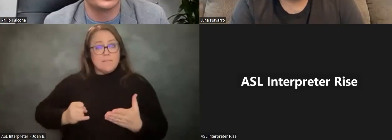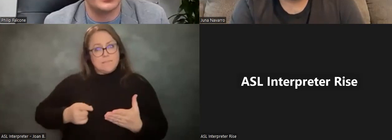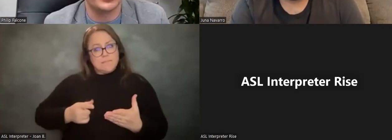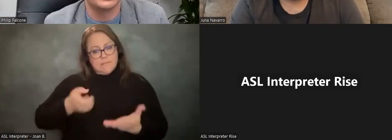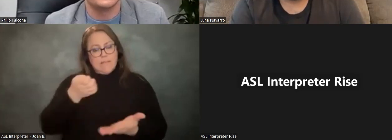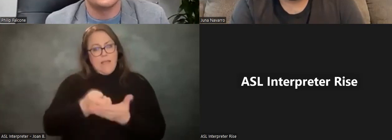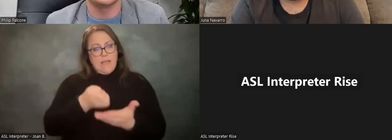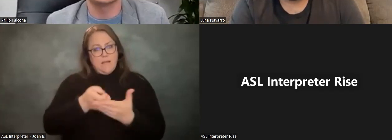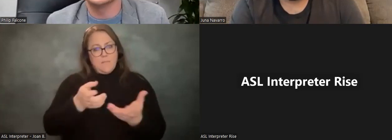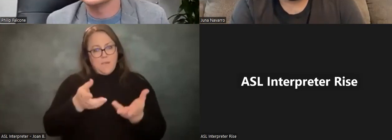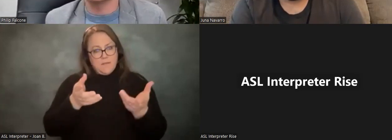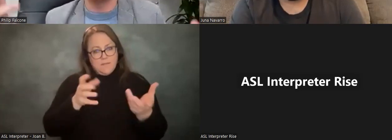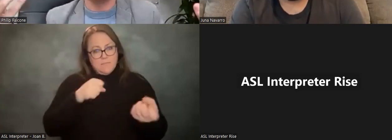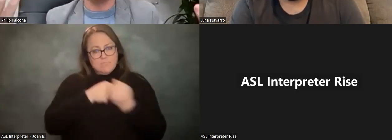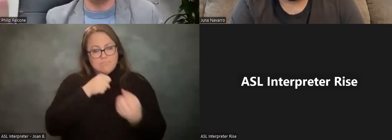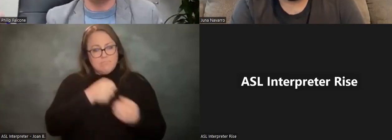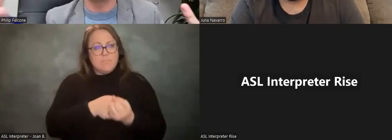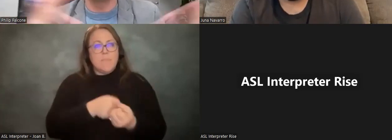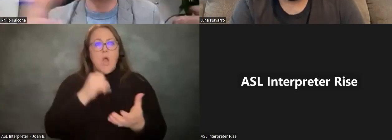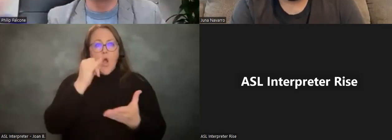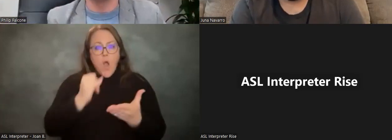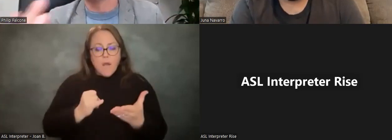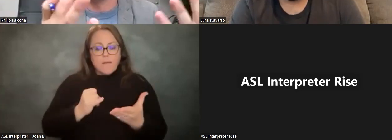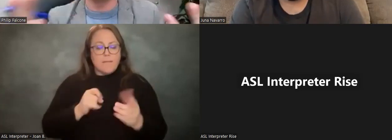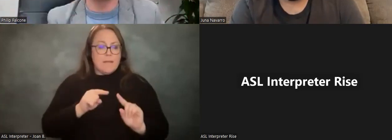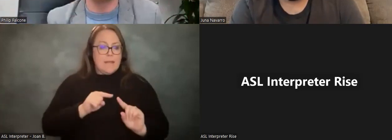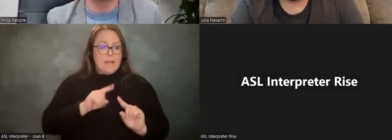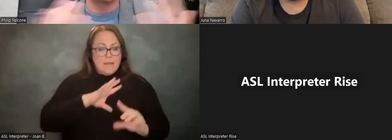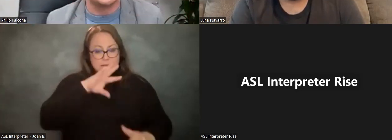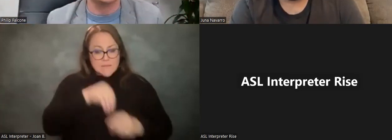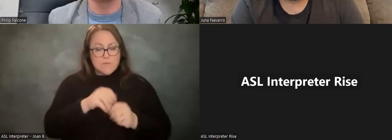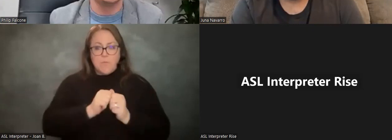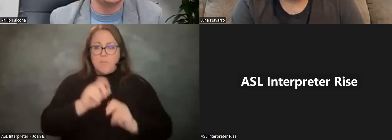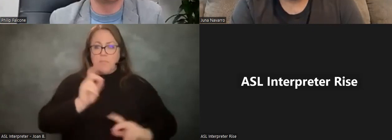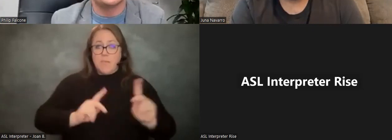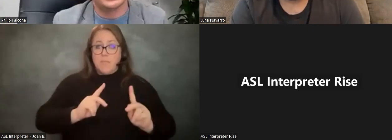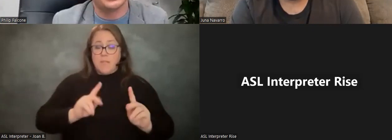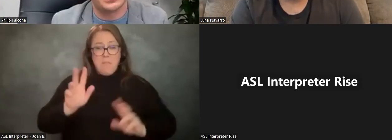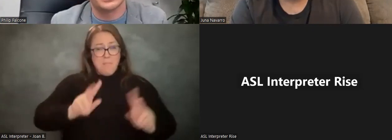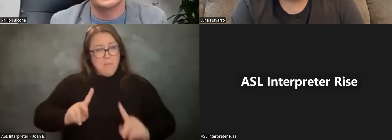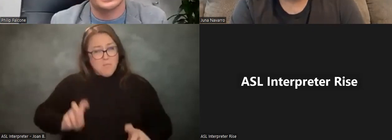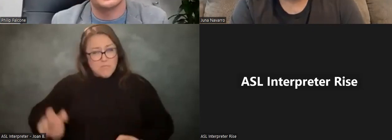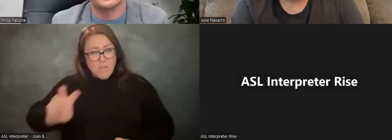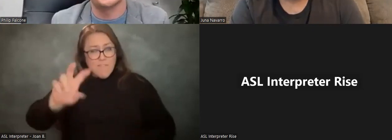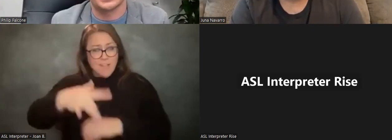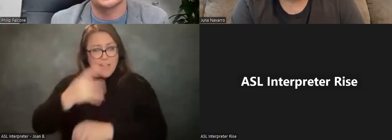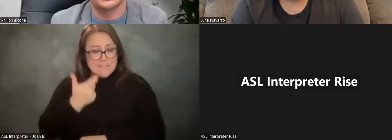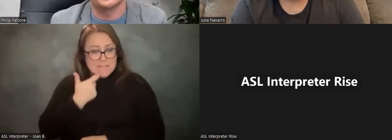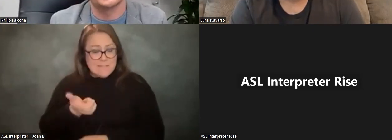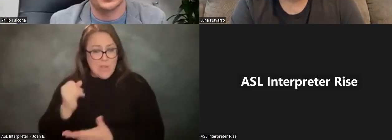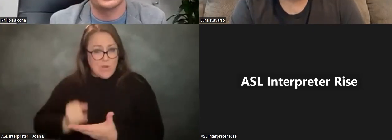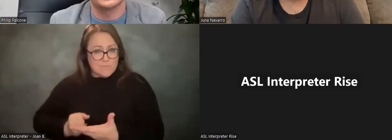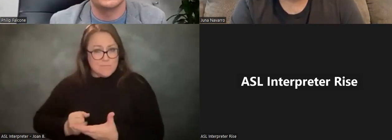economic driver. Art is a people and tourist attractor. And so that's some of the things that community and economic